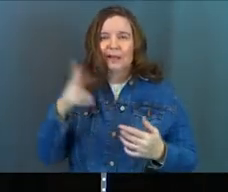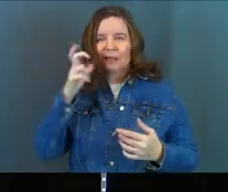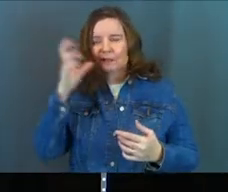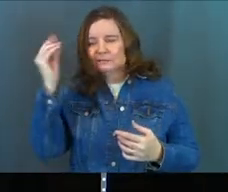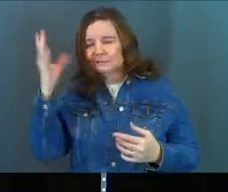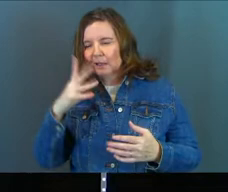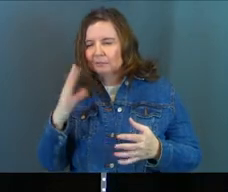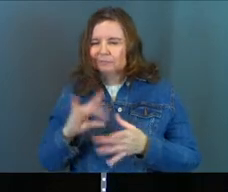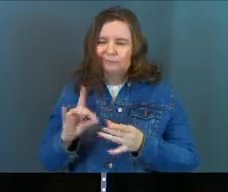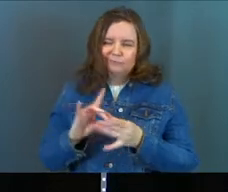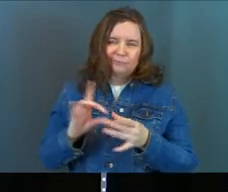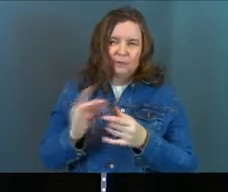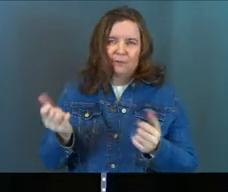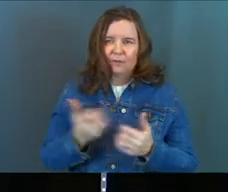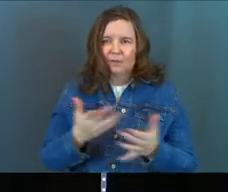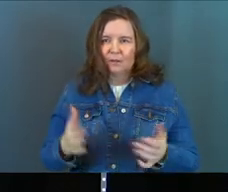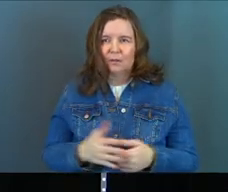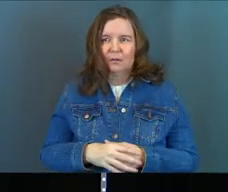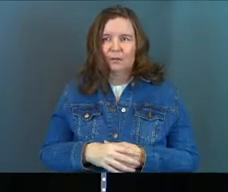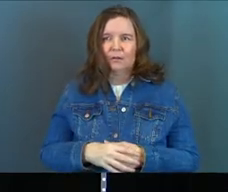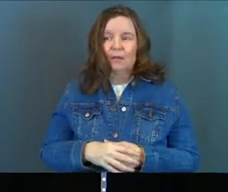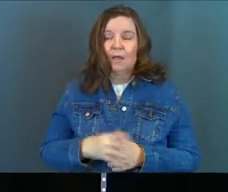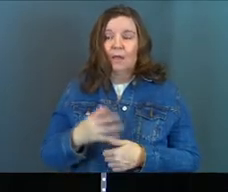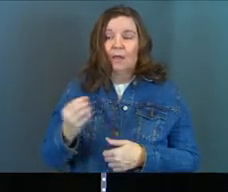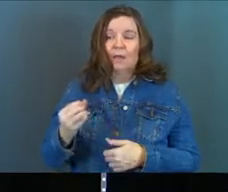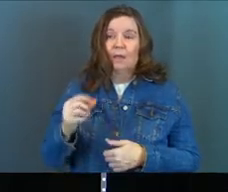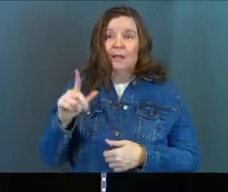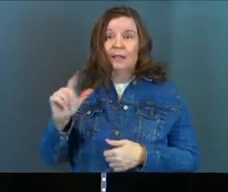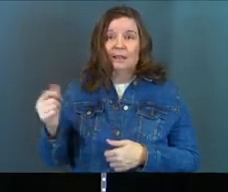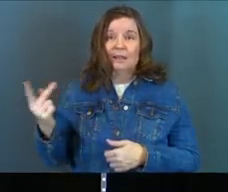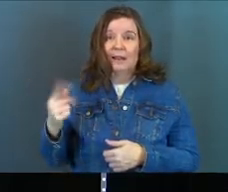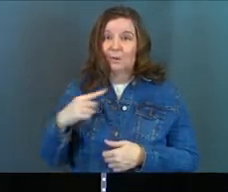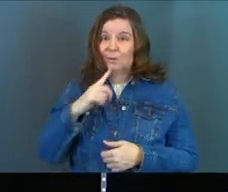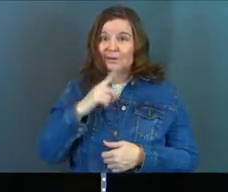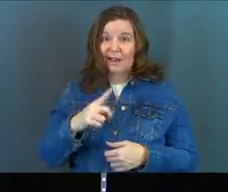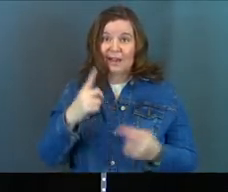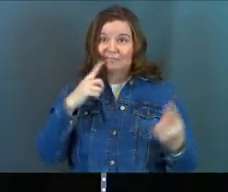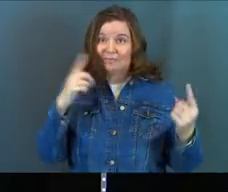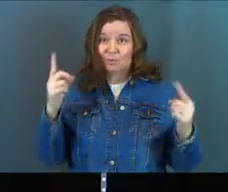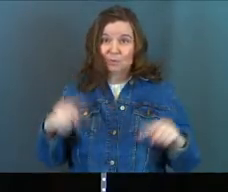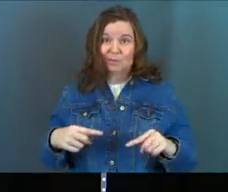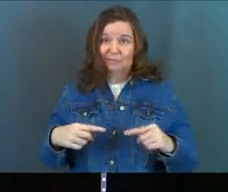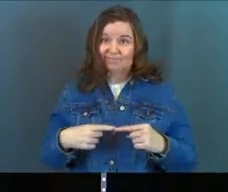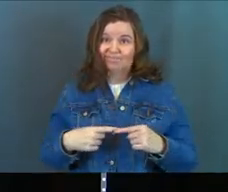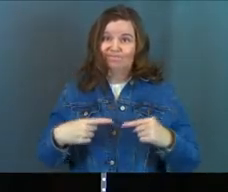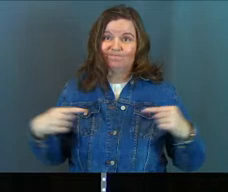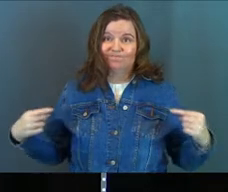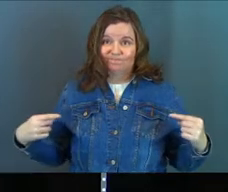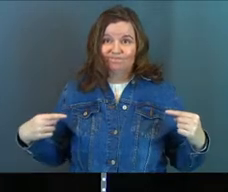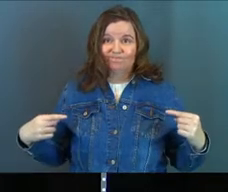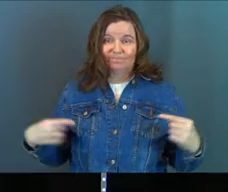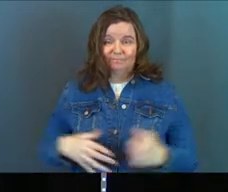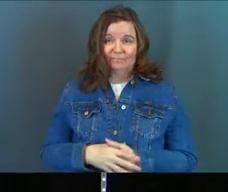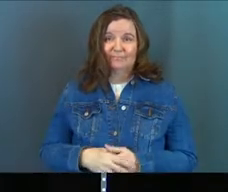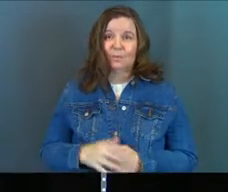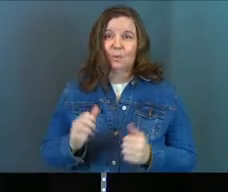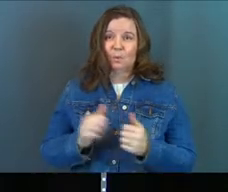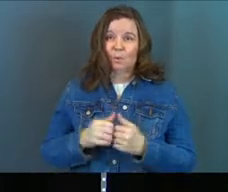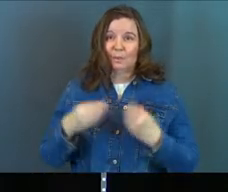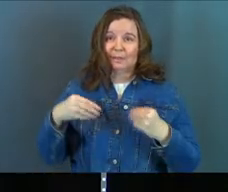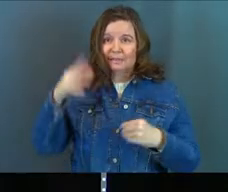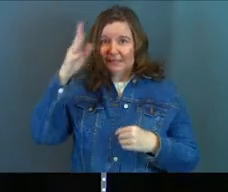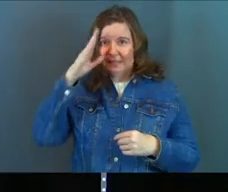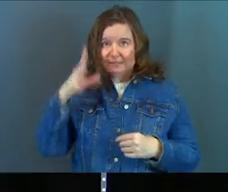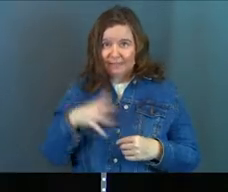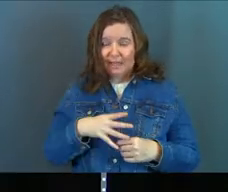listen to the sales pitch and everything, and Linda and I were not on the same page with the